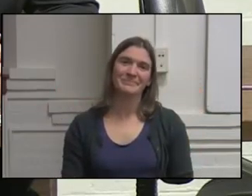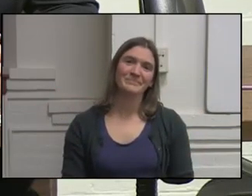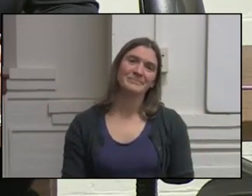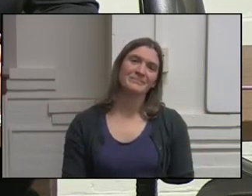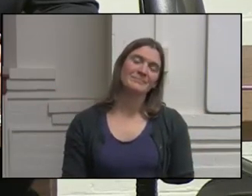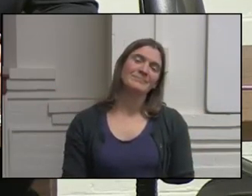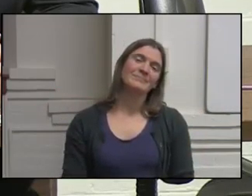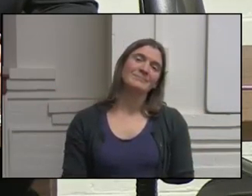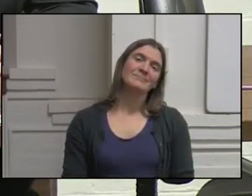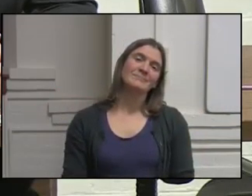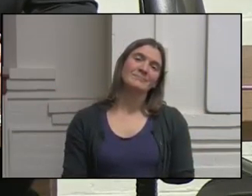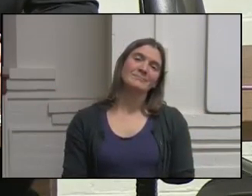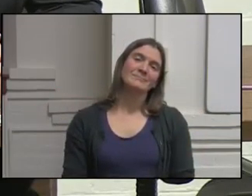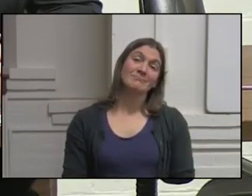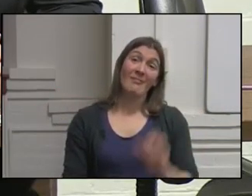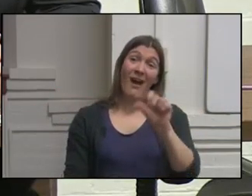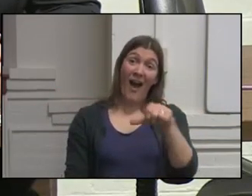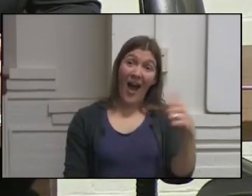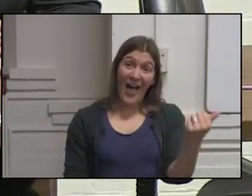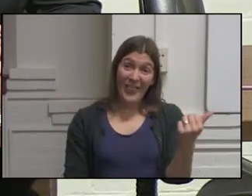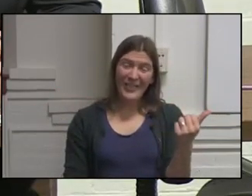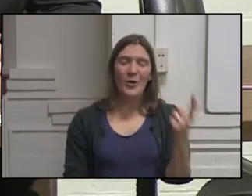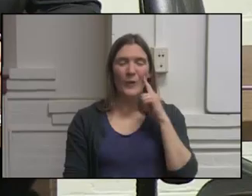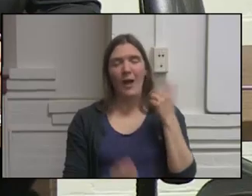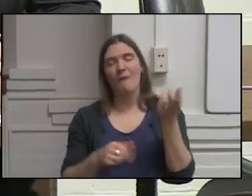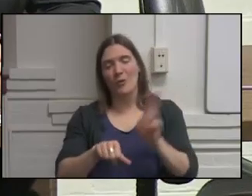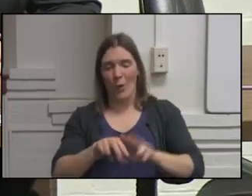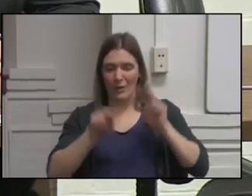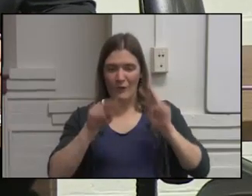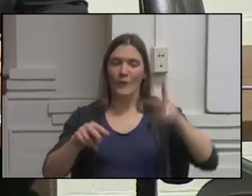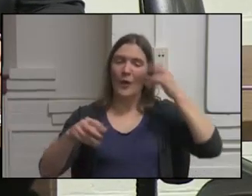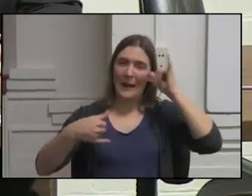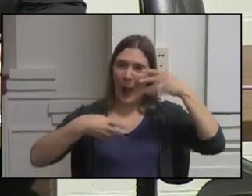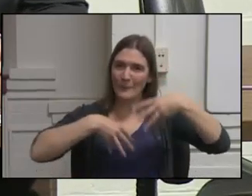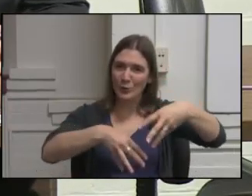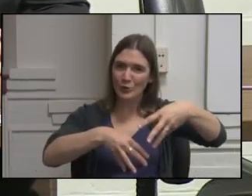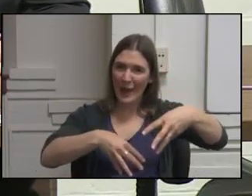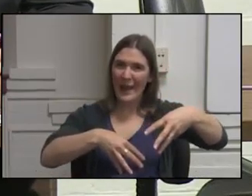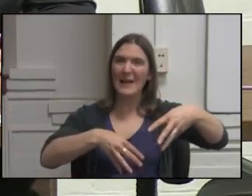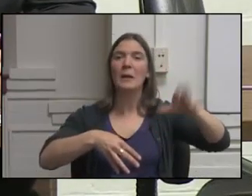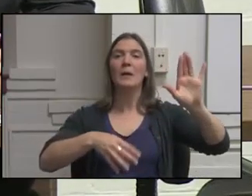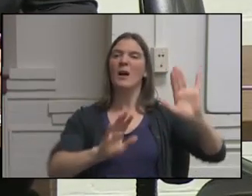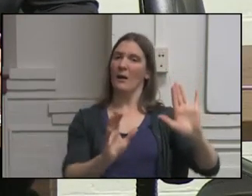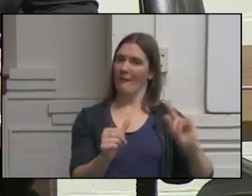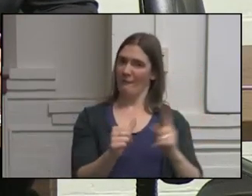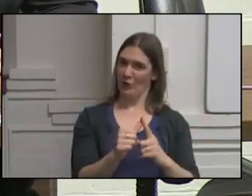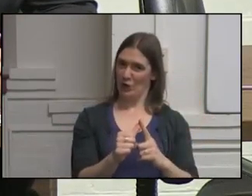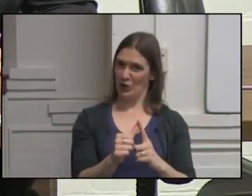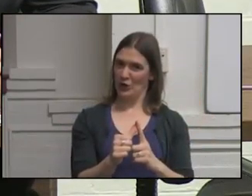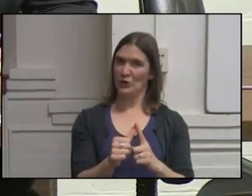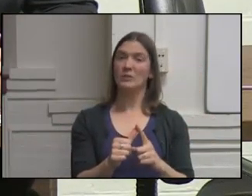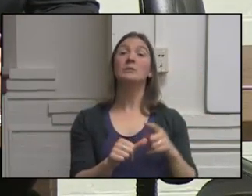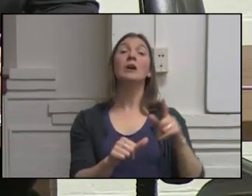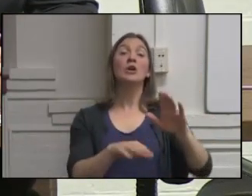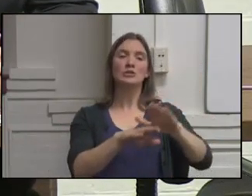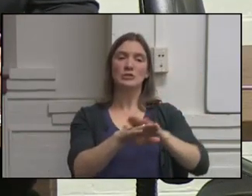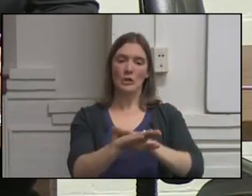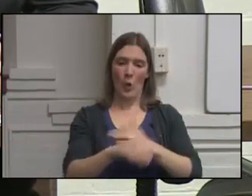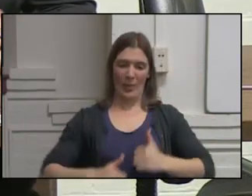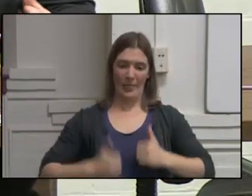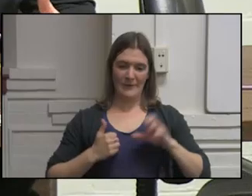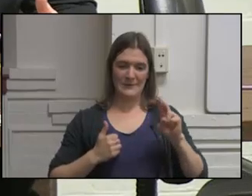We also are very excited about the Strolling of the Heifers, and we start out with the serious side, which is the Slow Living Summit.